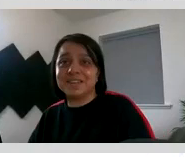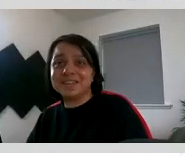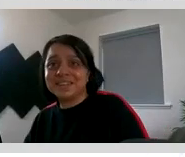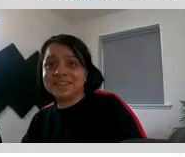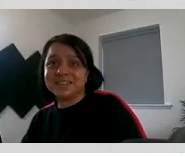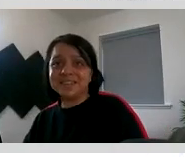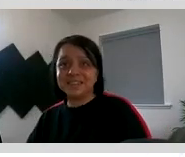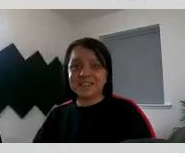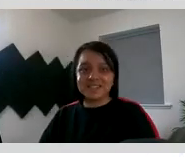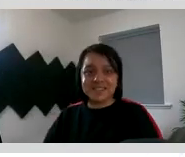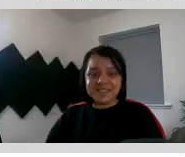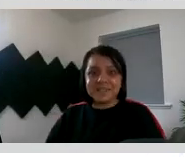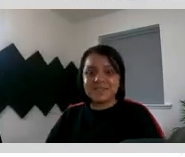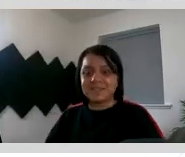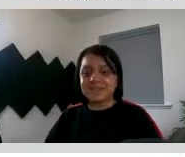session.